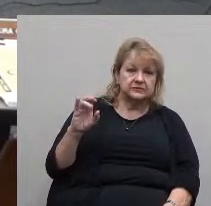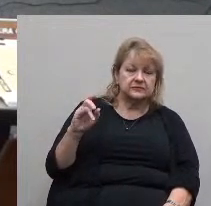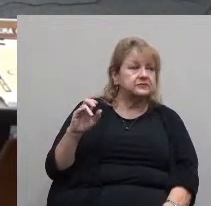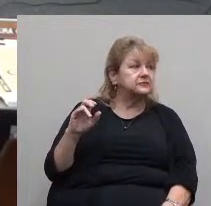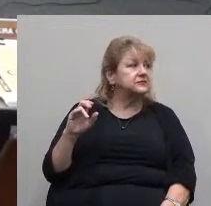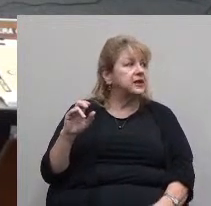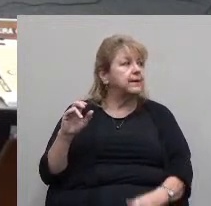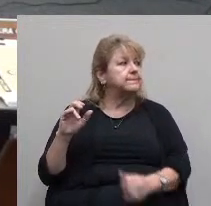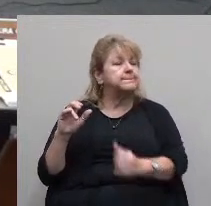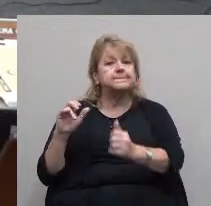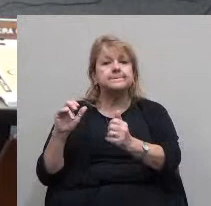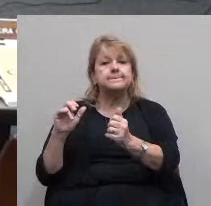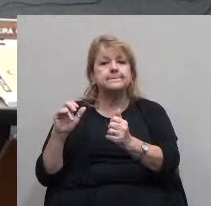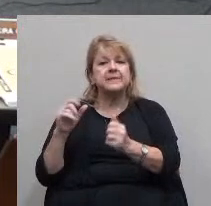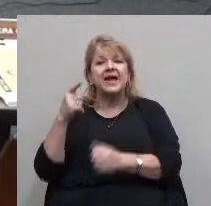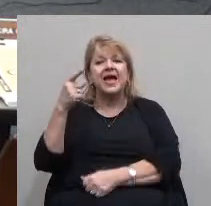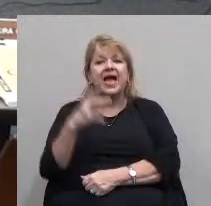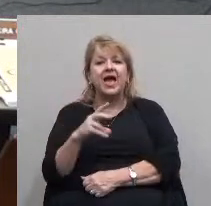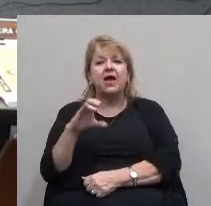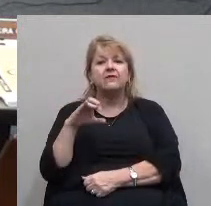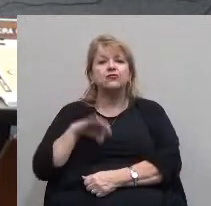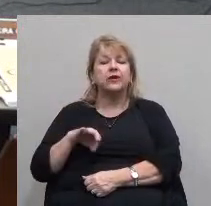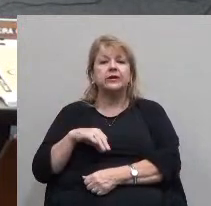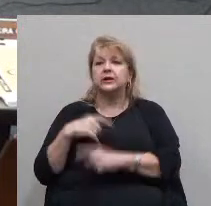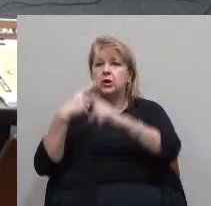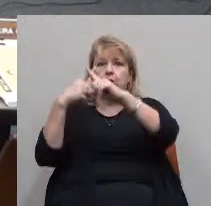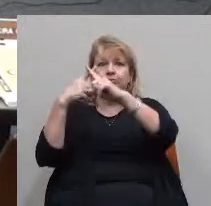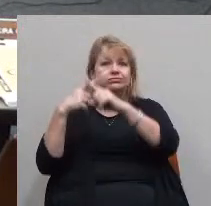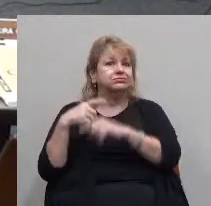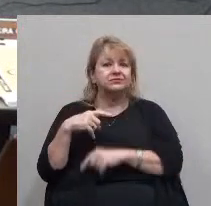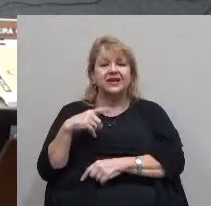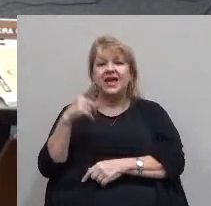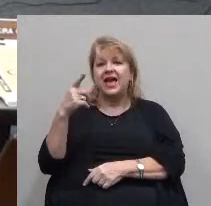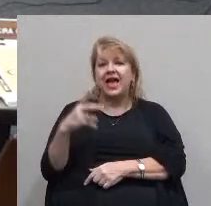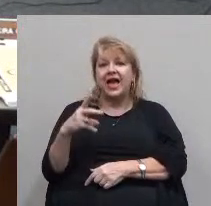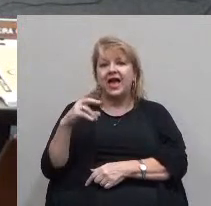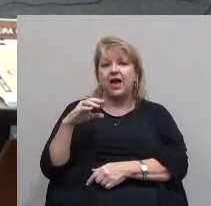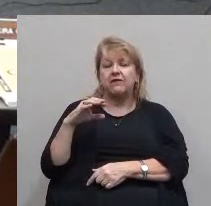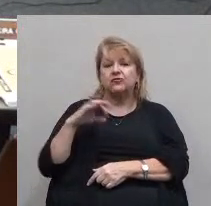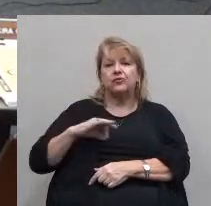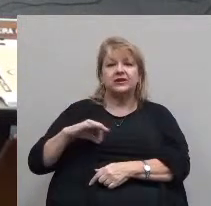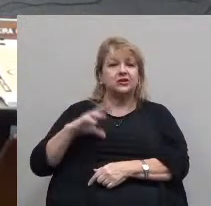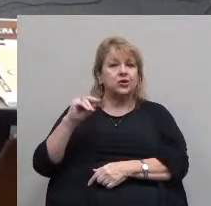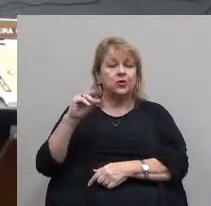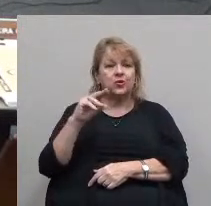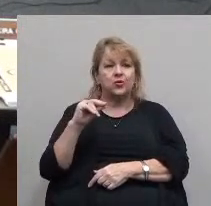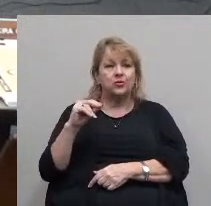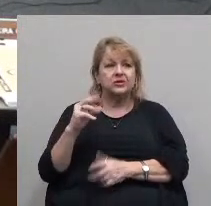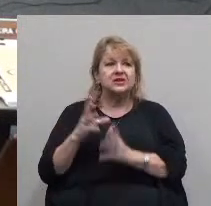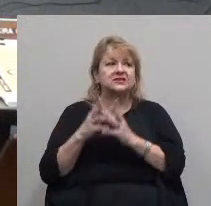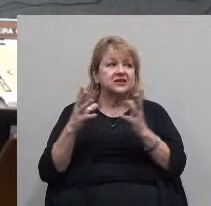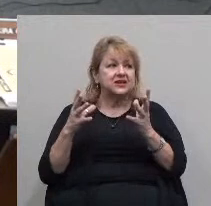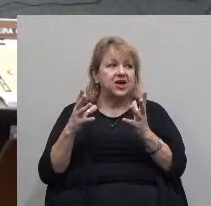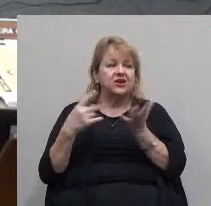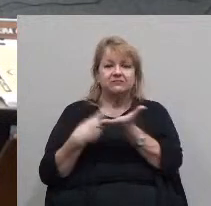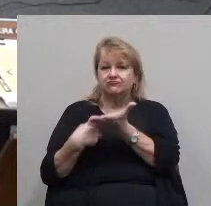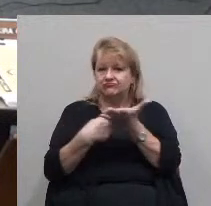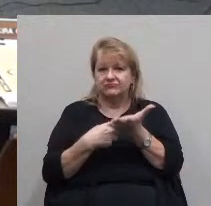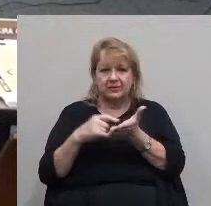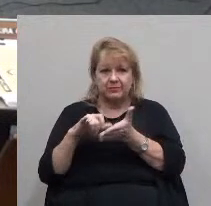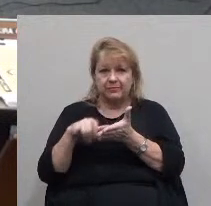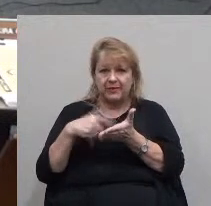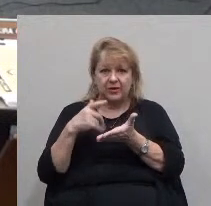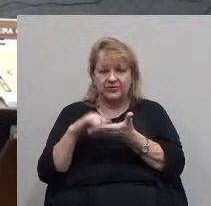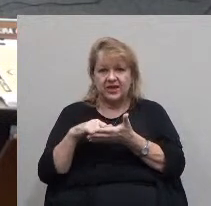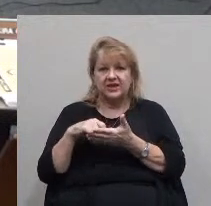half credit, that's why we made it a full credit hour, which means if you're on a block schedule, it's half of the year. There's been quite a bit of chit chatter out